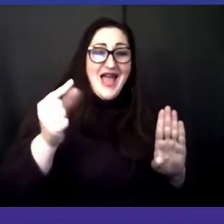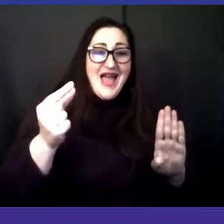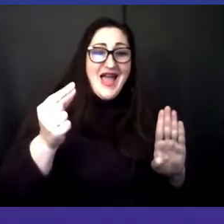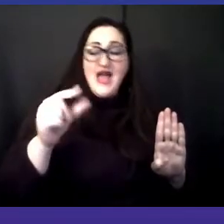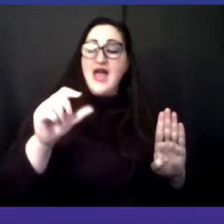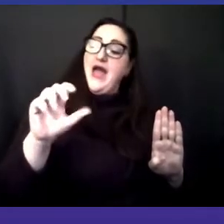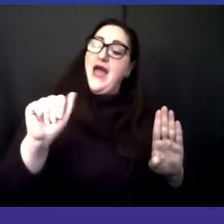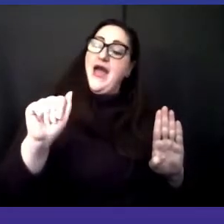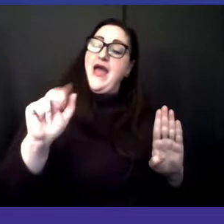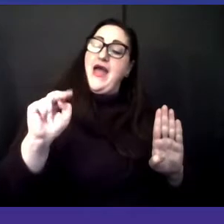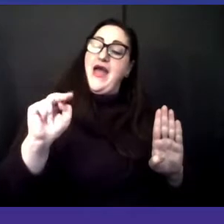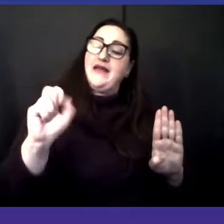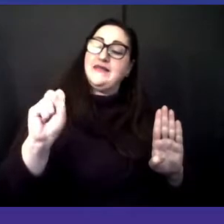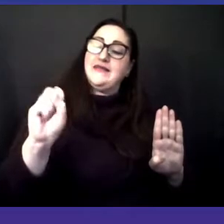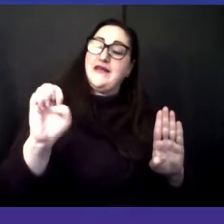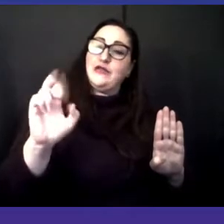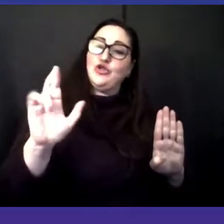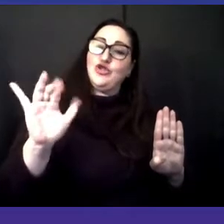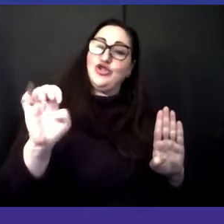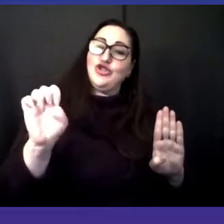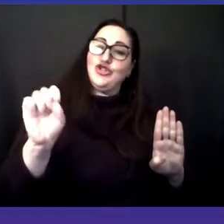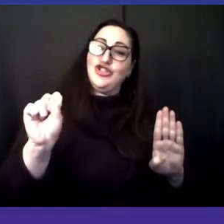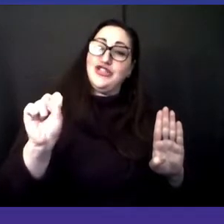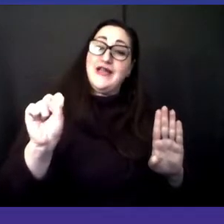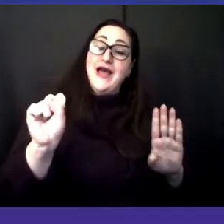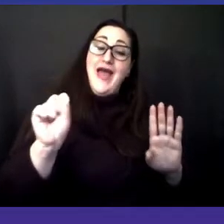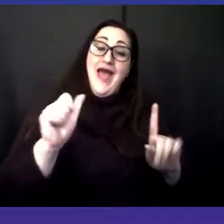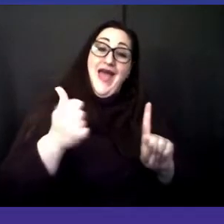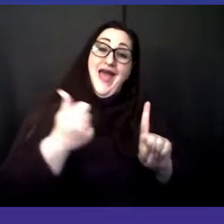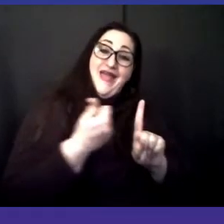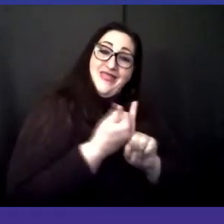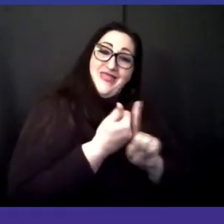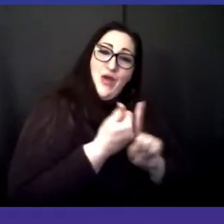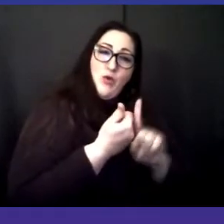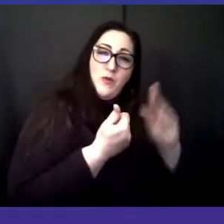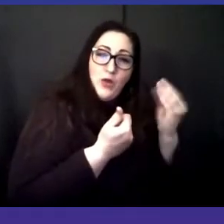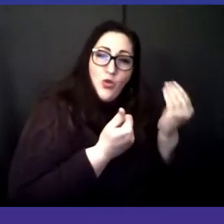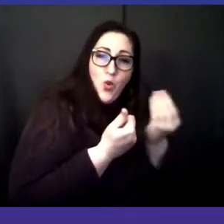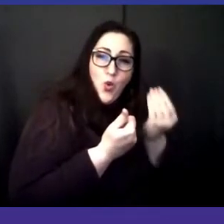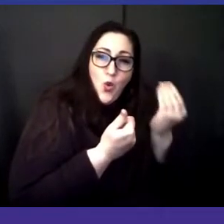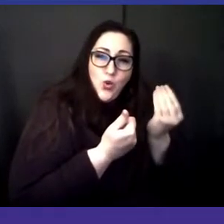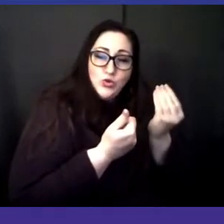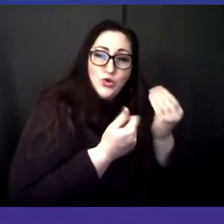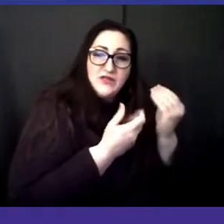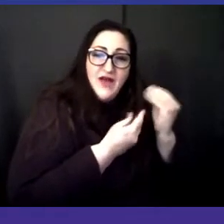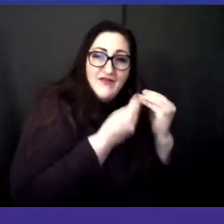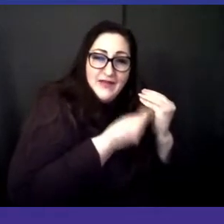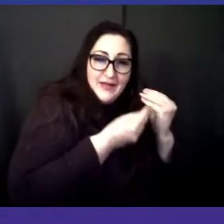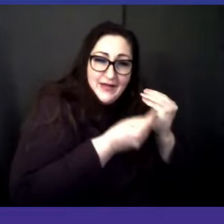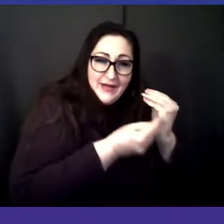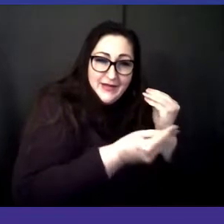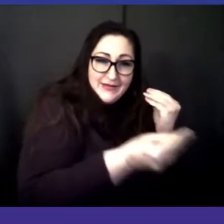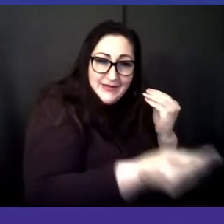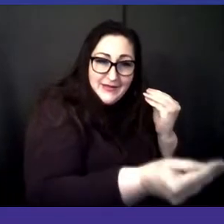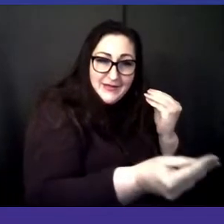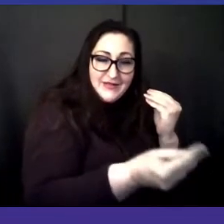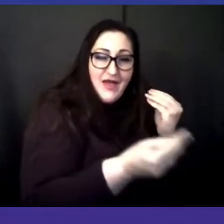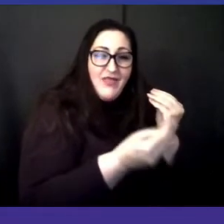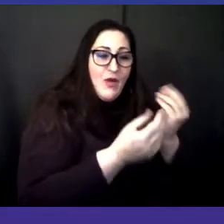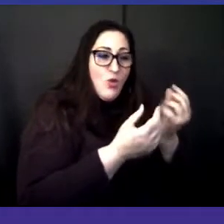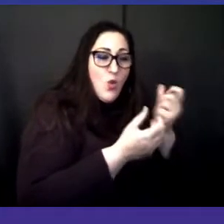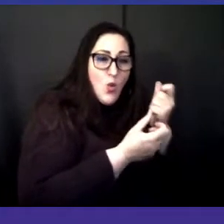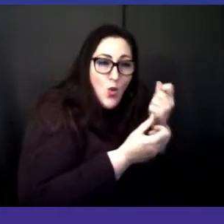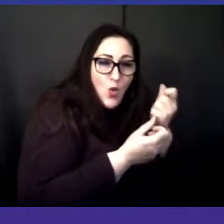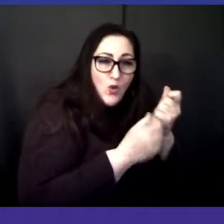And actually what I dream of as I recover disability